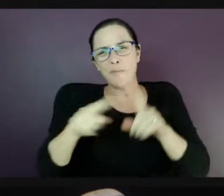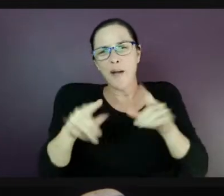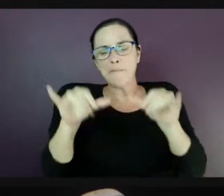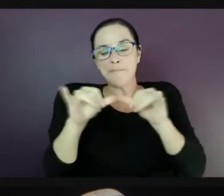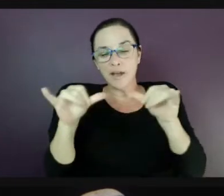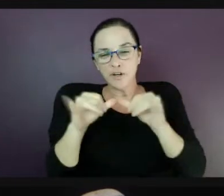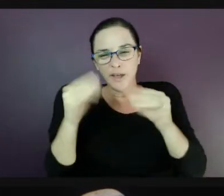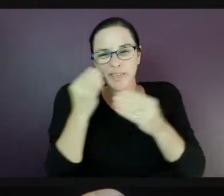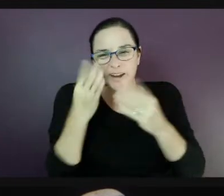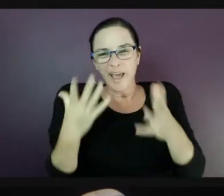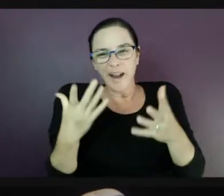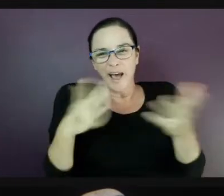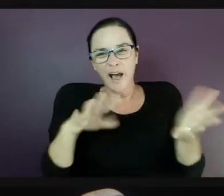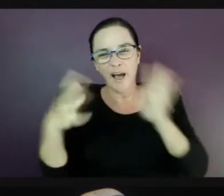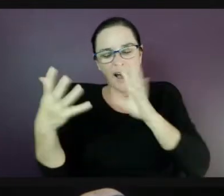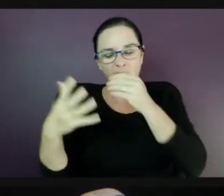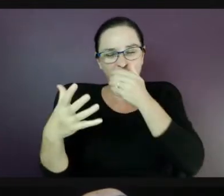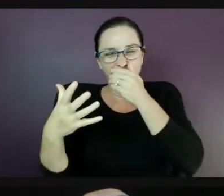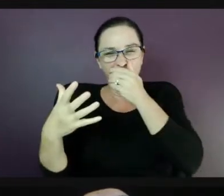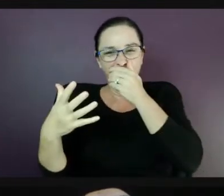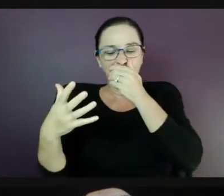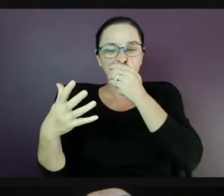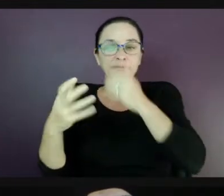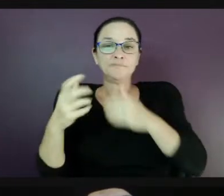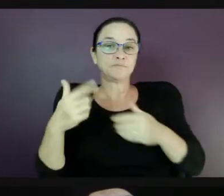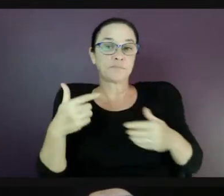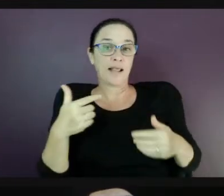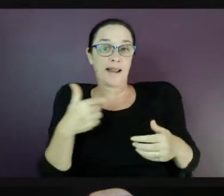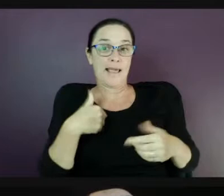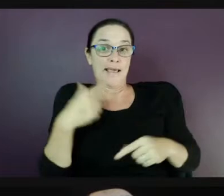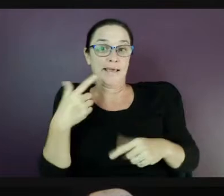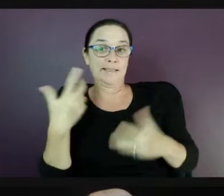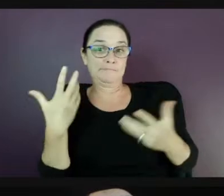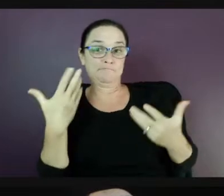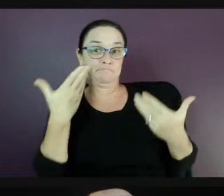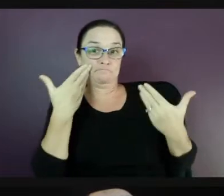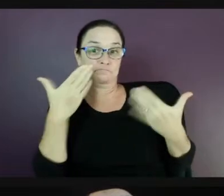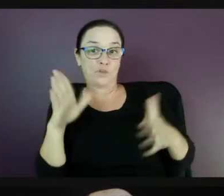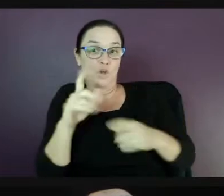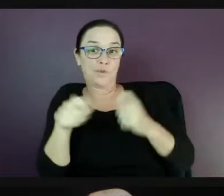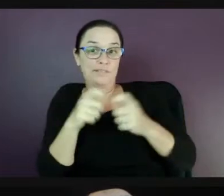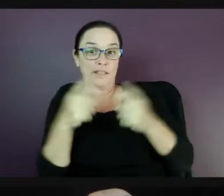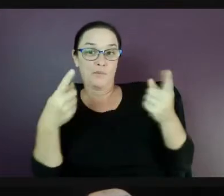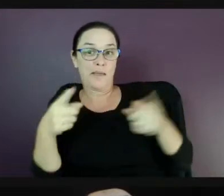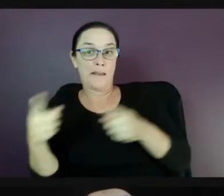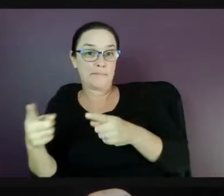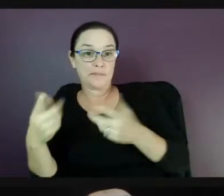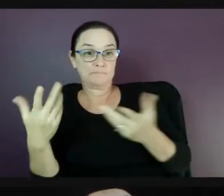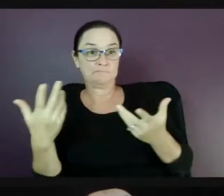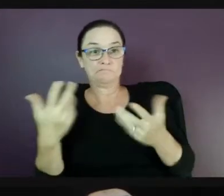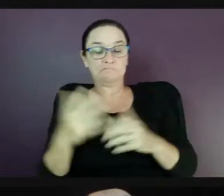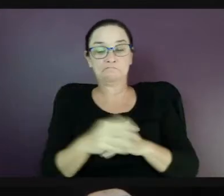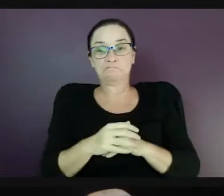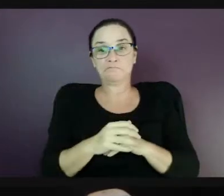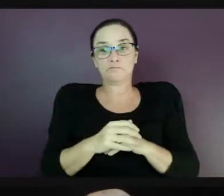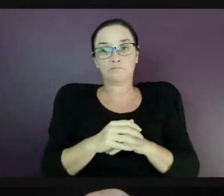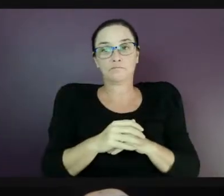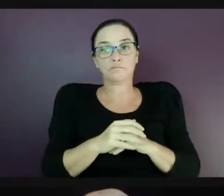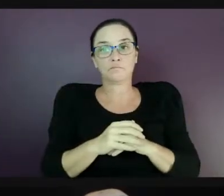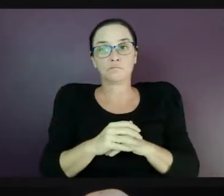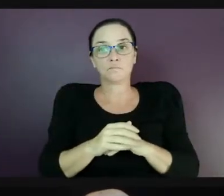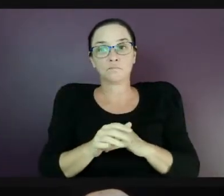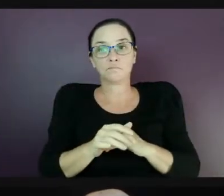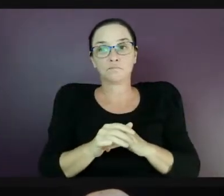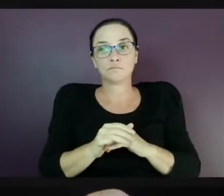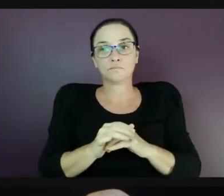wrong through here, right? And I really can't tell you what exactly happened there, right? I mean, we